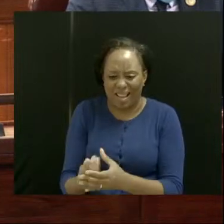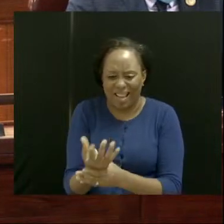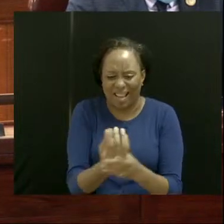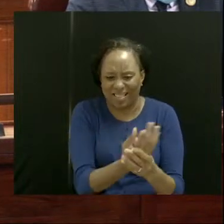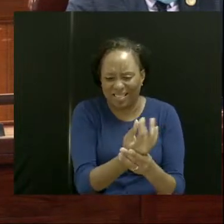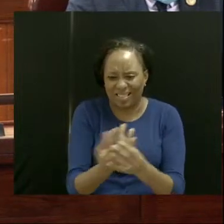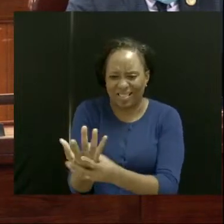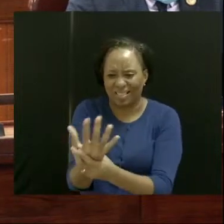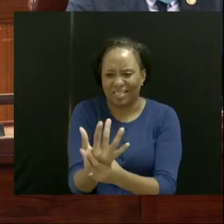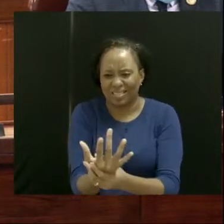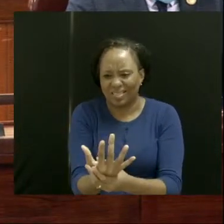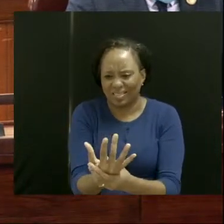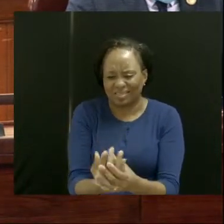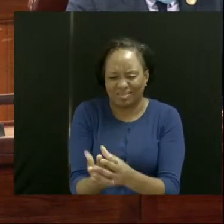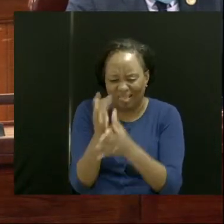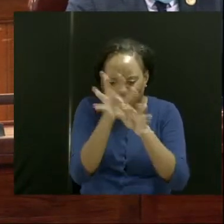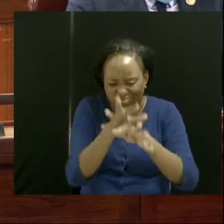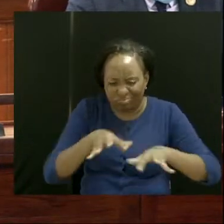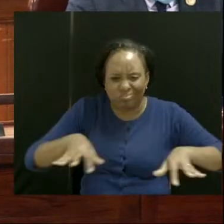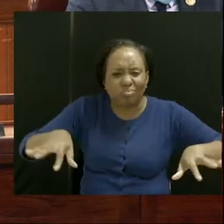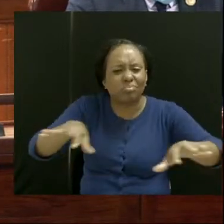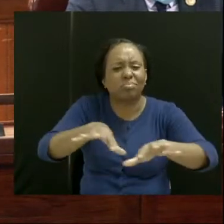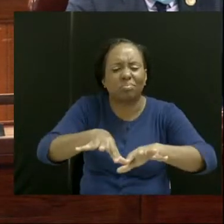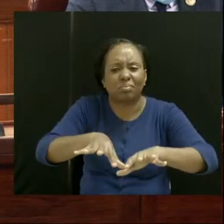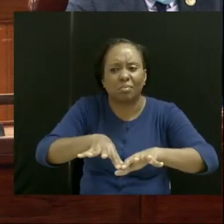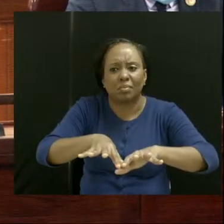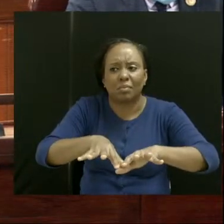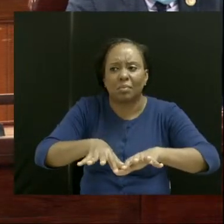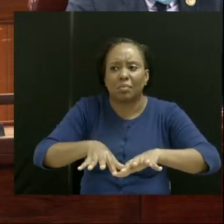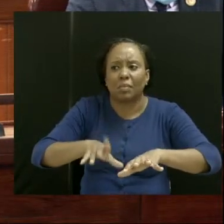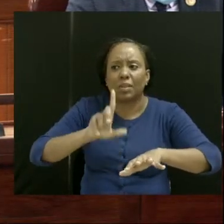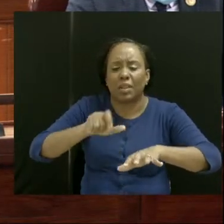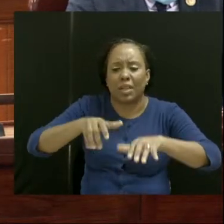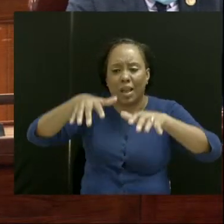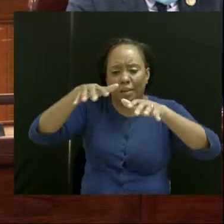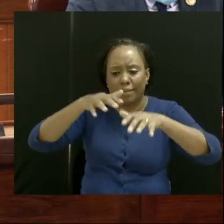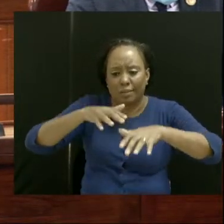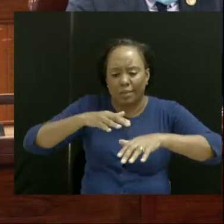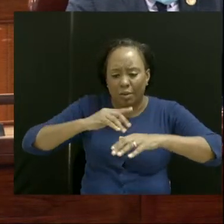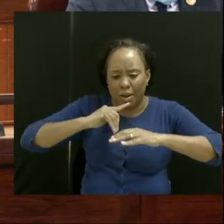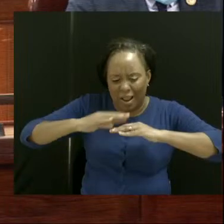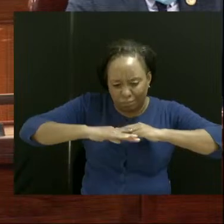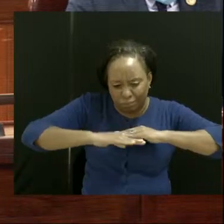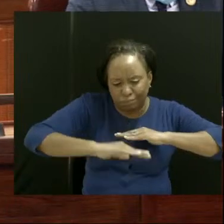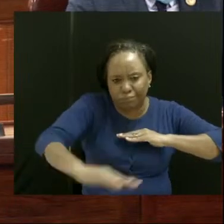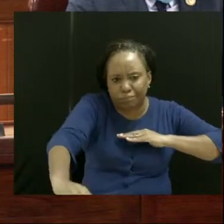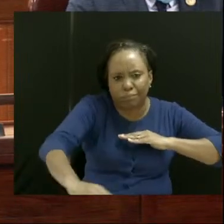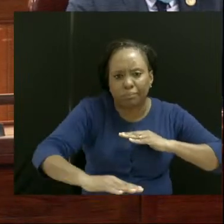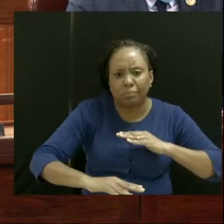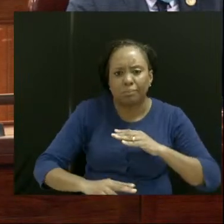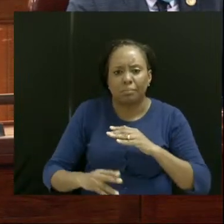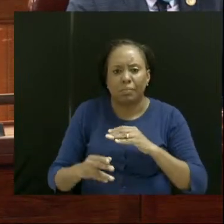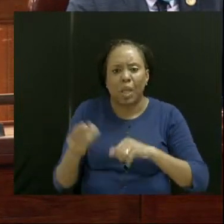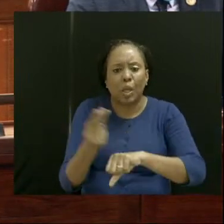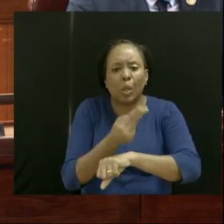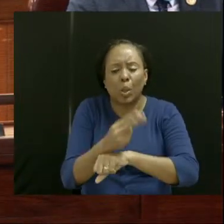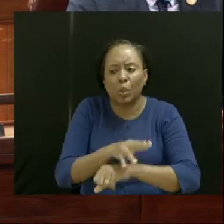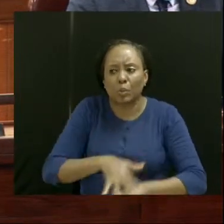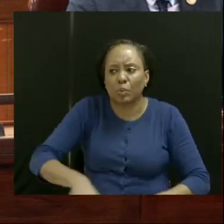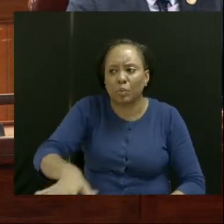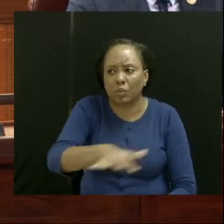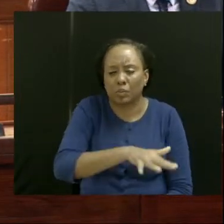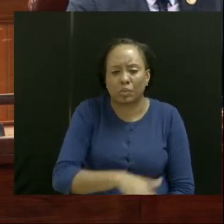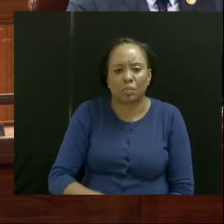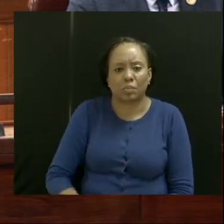And I understand the honorable member for Christchurch West when he says there are no idle lands